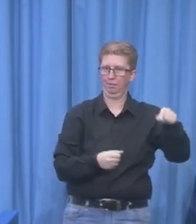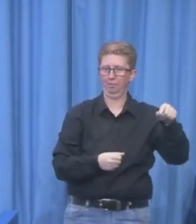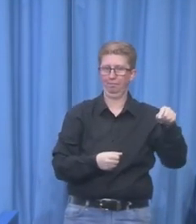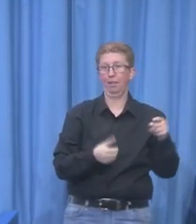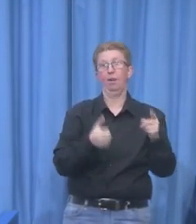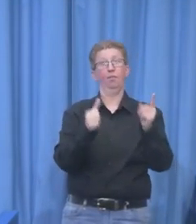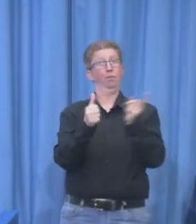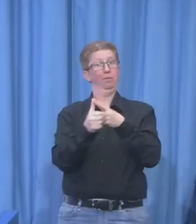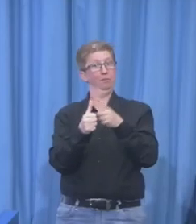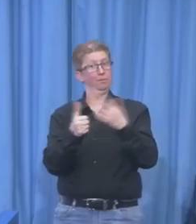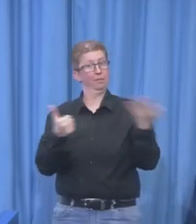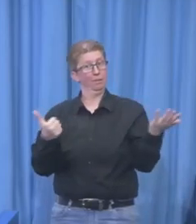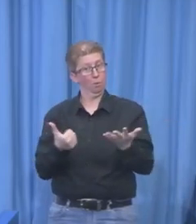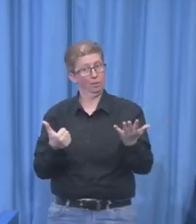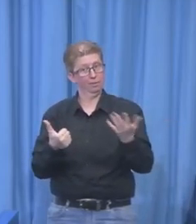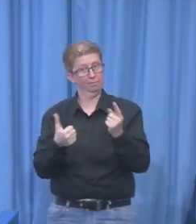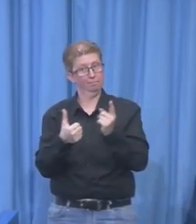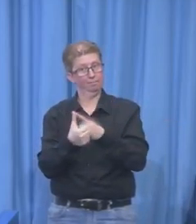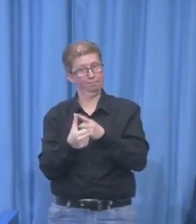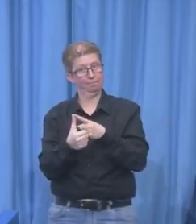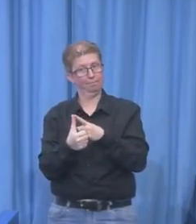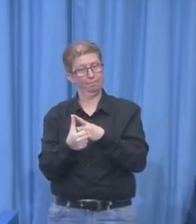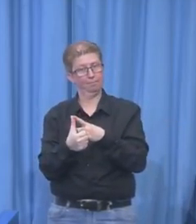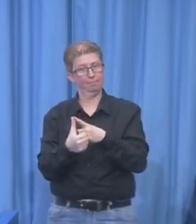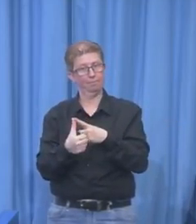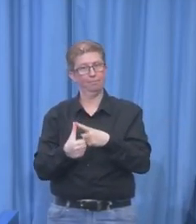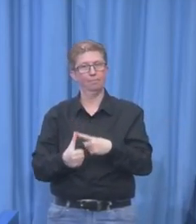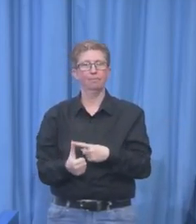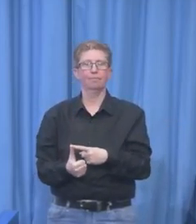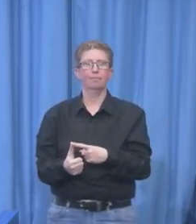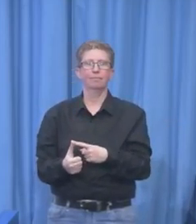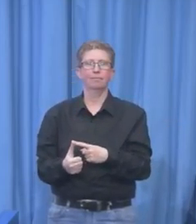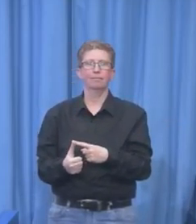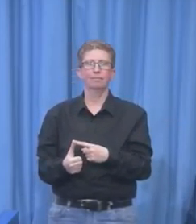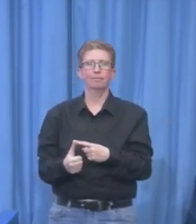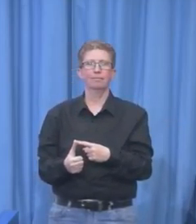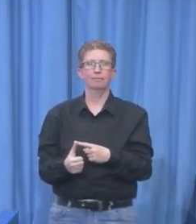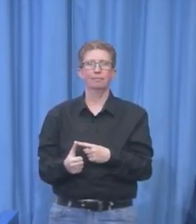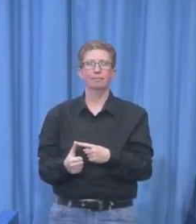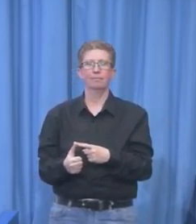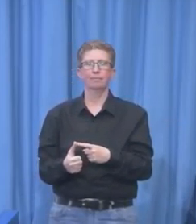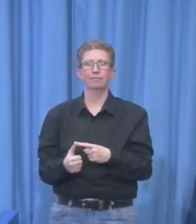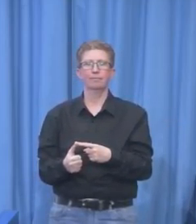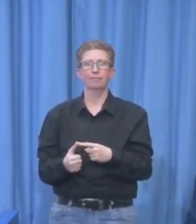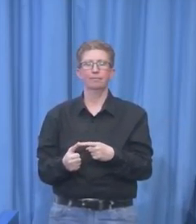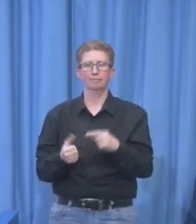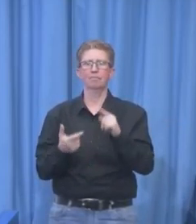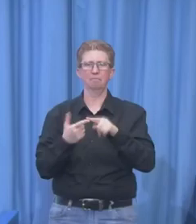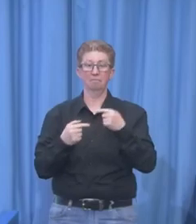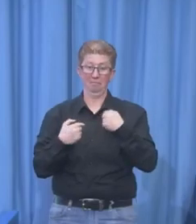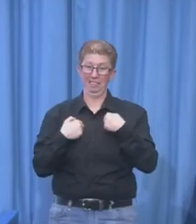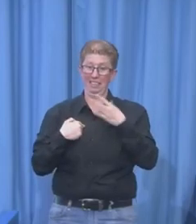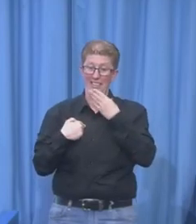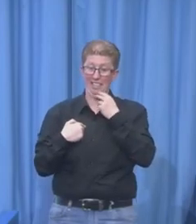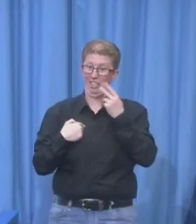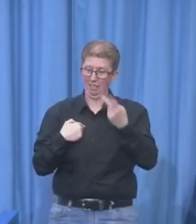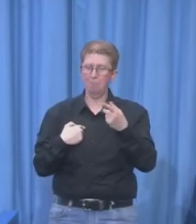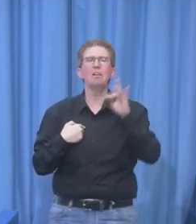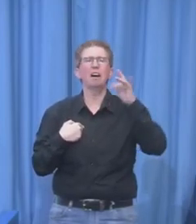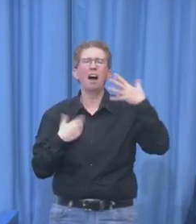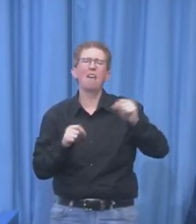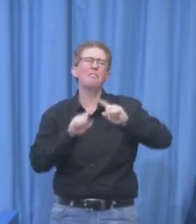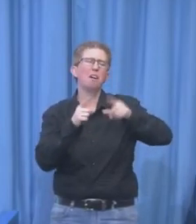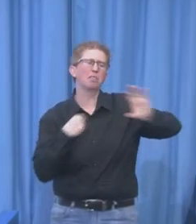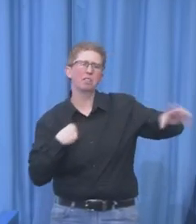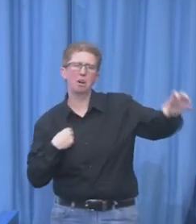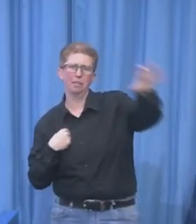we will hear about what's happening in other countries, but in Israel and also in the States, you can talk more